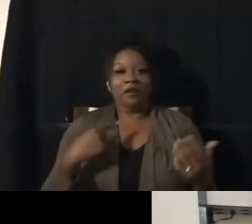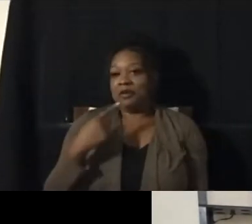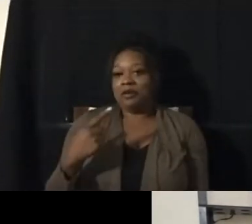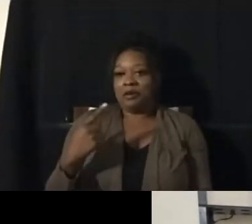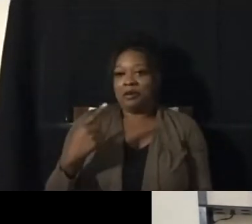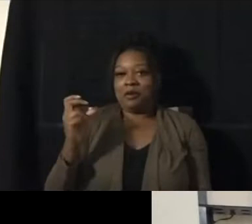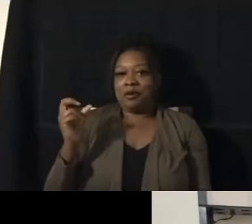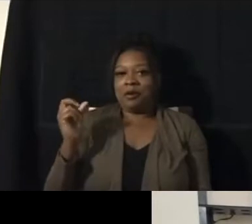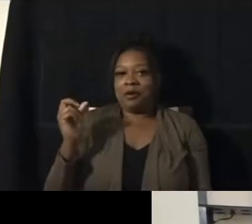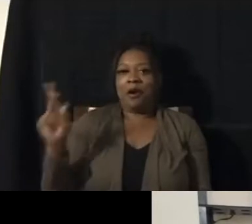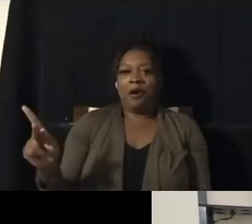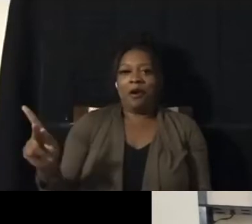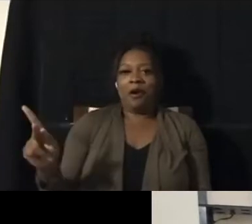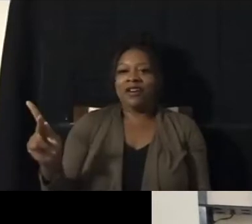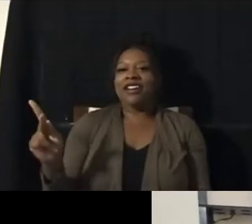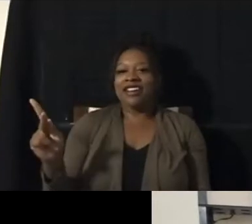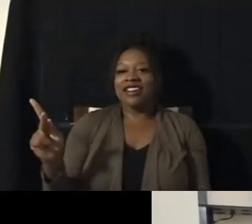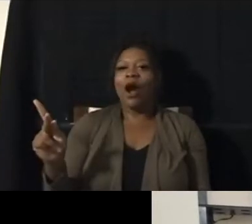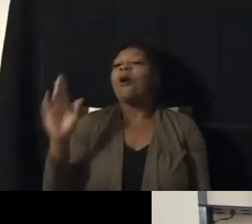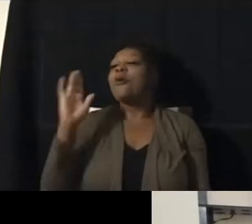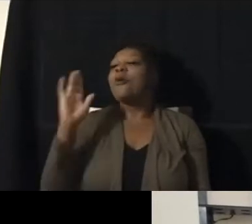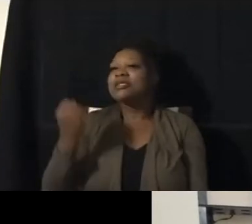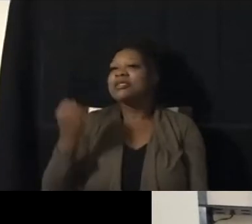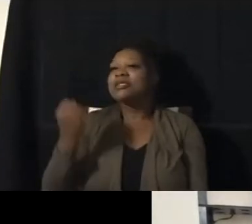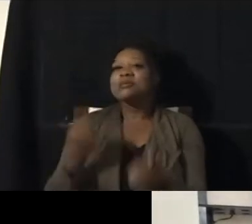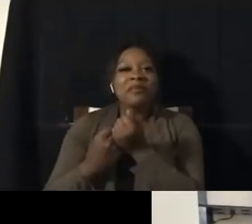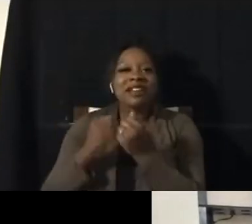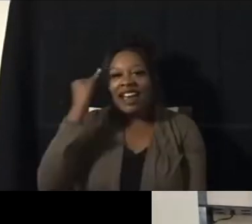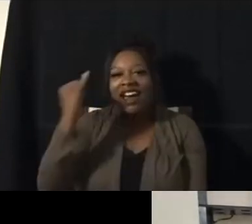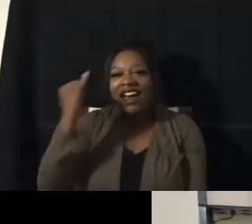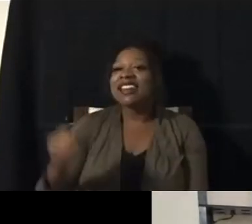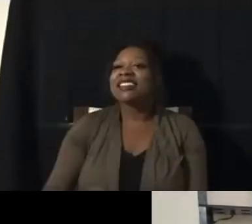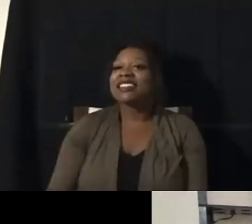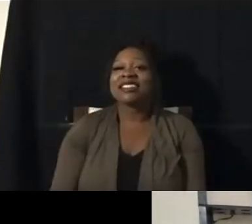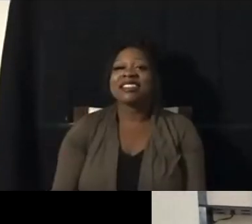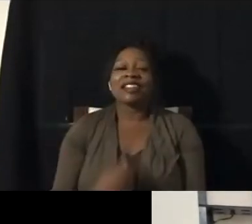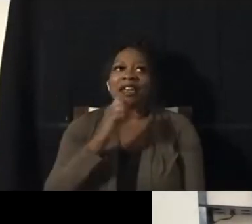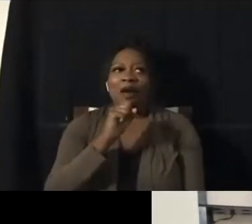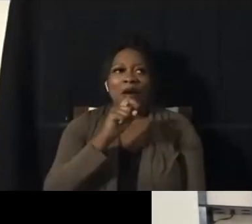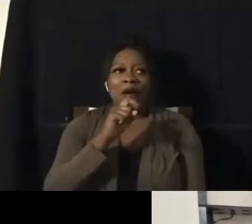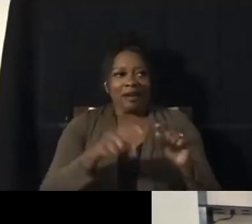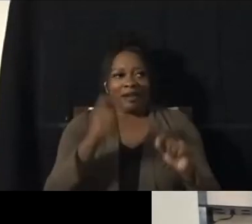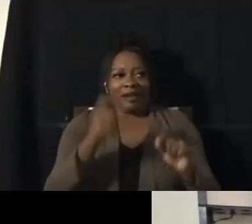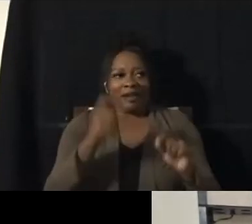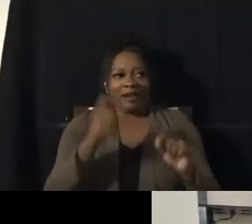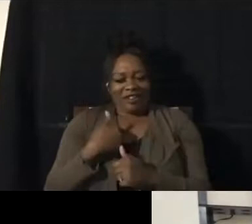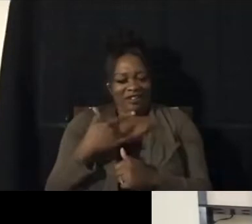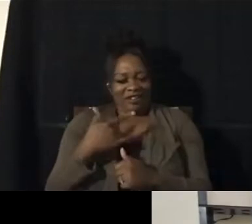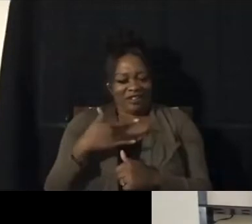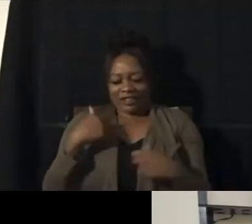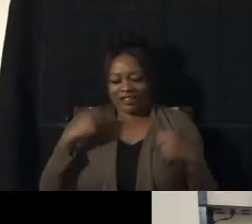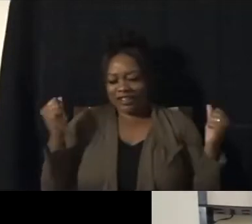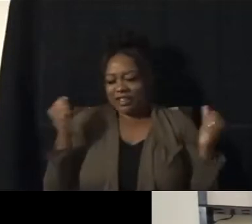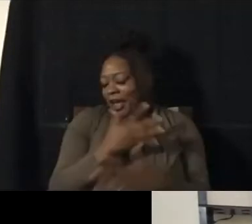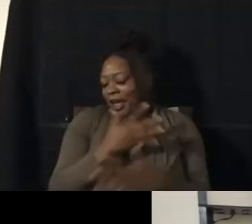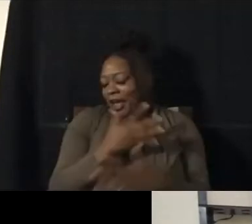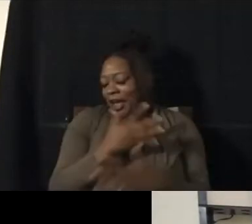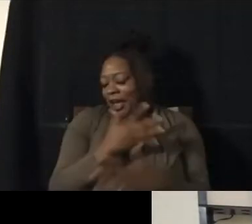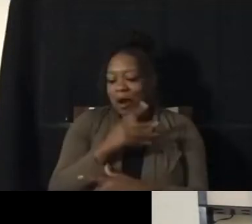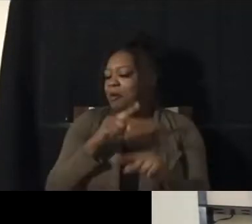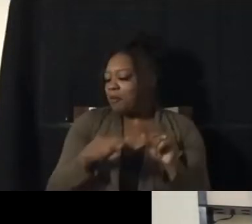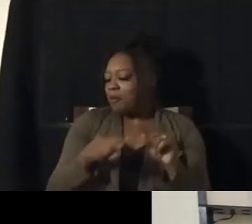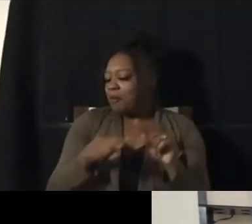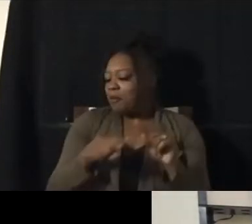And yeah, I'm totally scared out of my mind. But I know